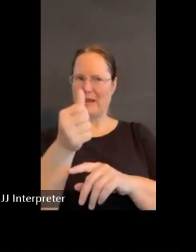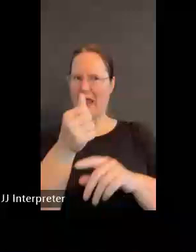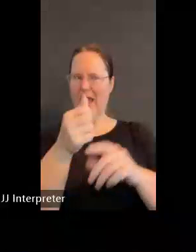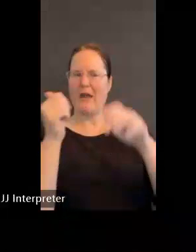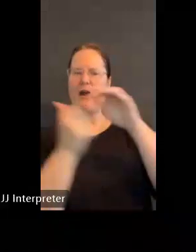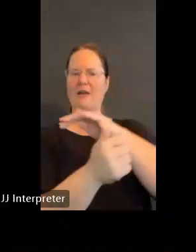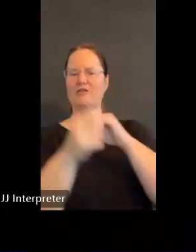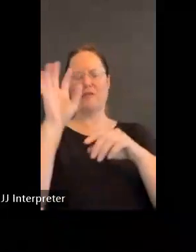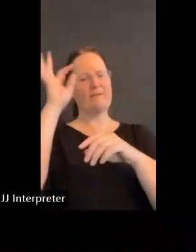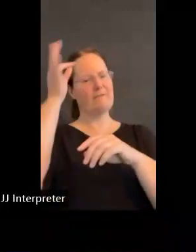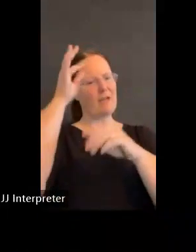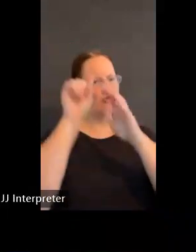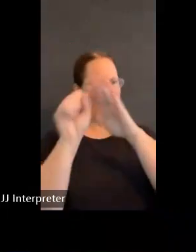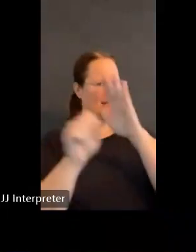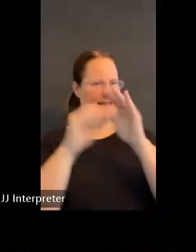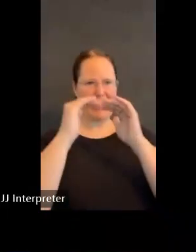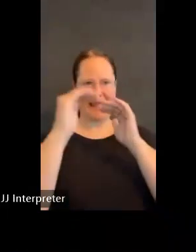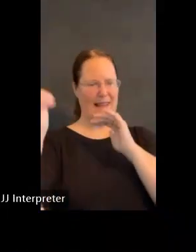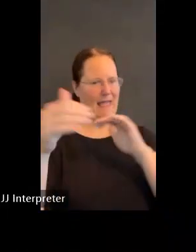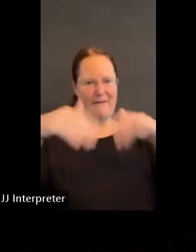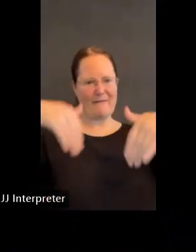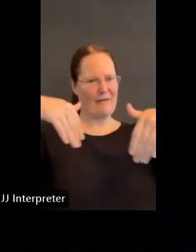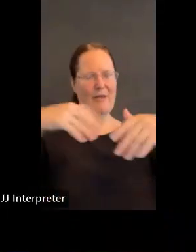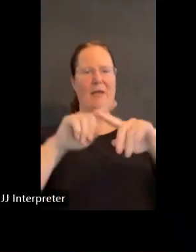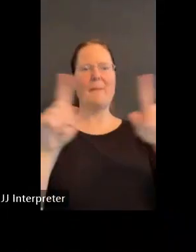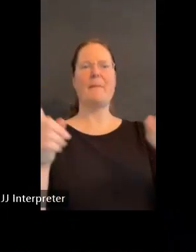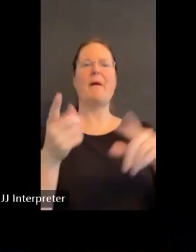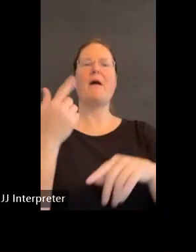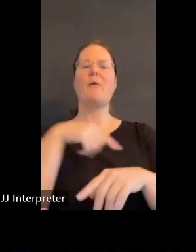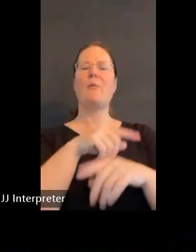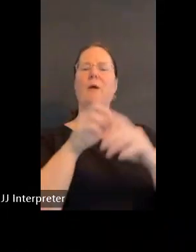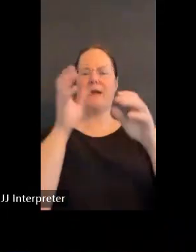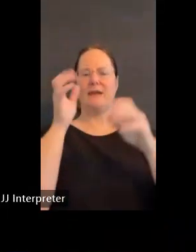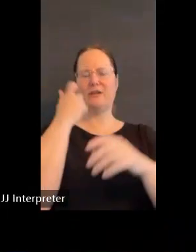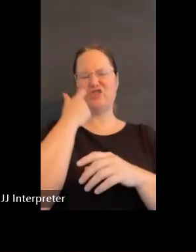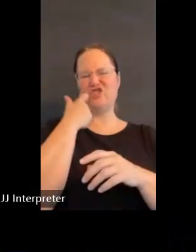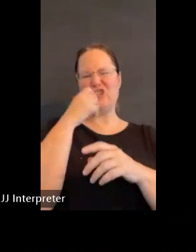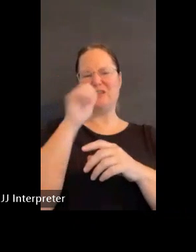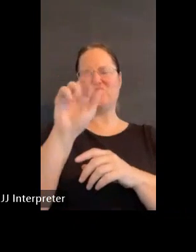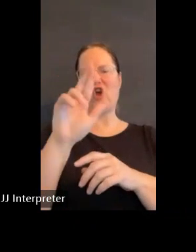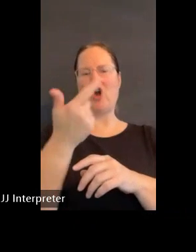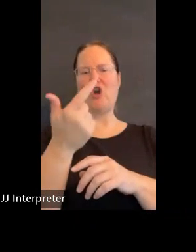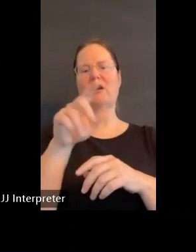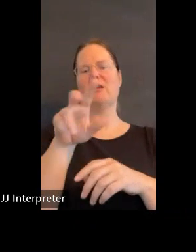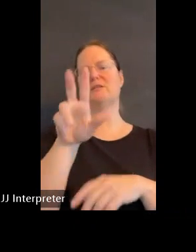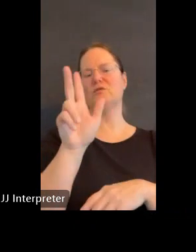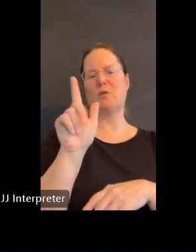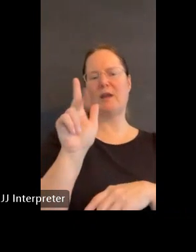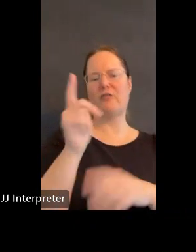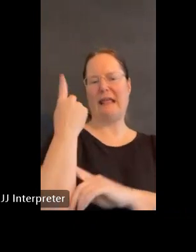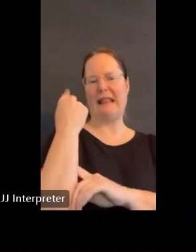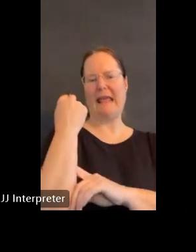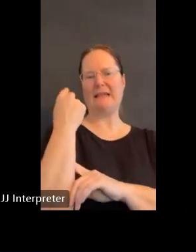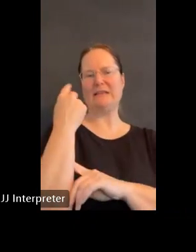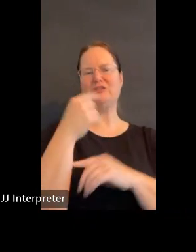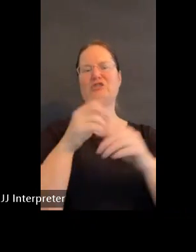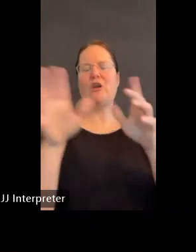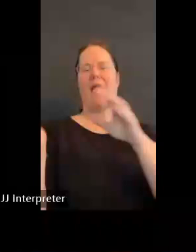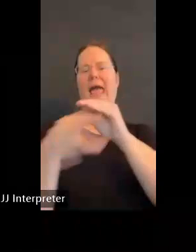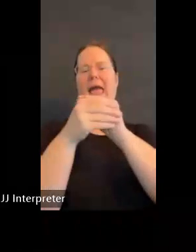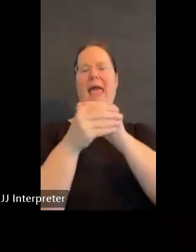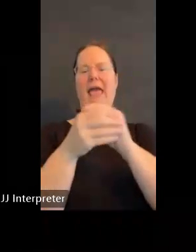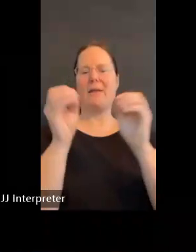did recently finalize regulations, and those were finalized in August of 2023, that further defines the protected class